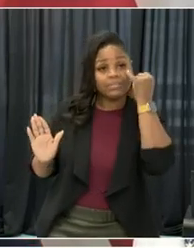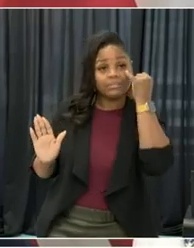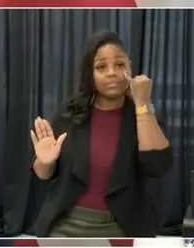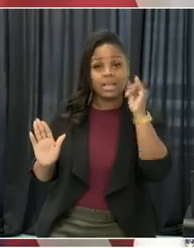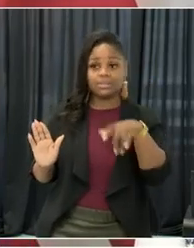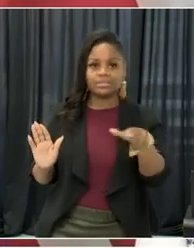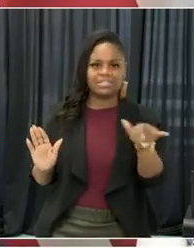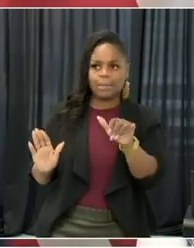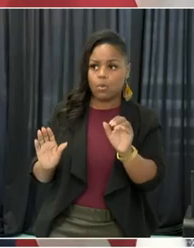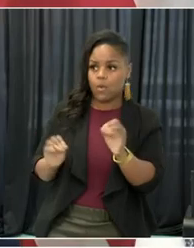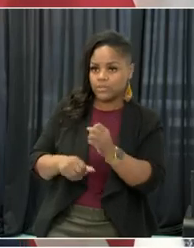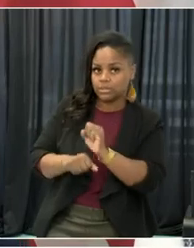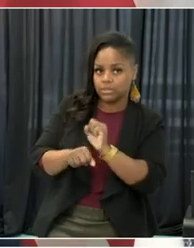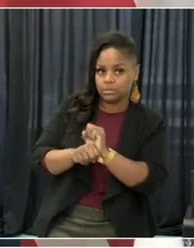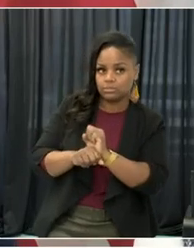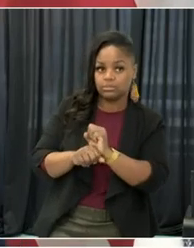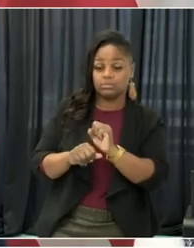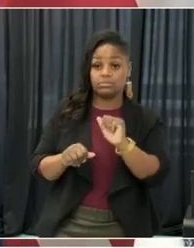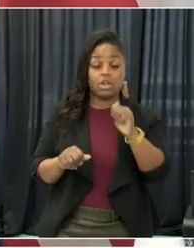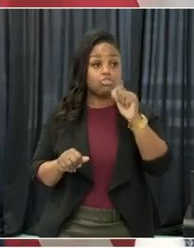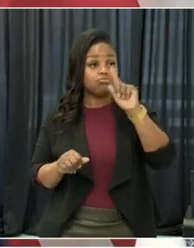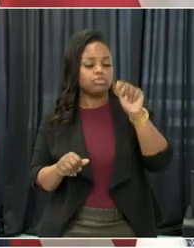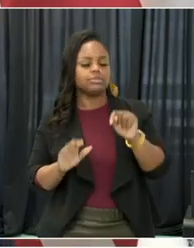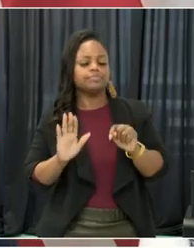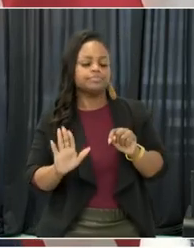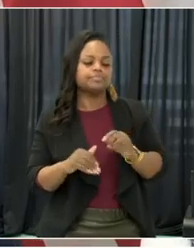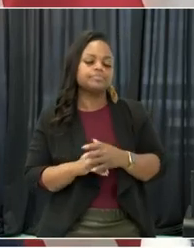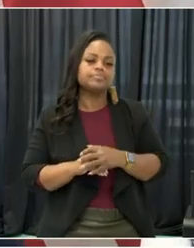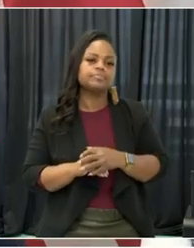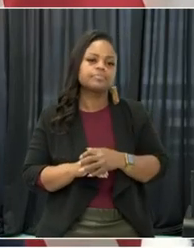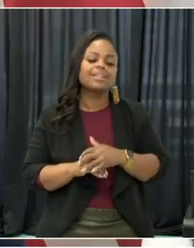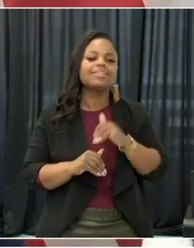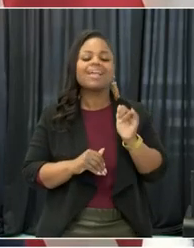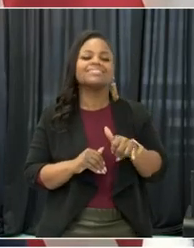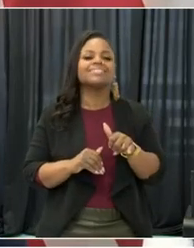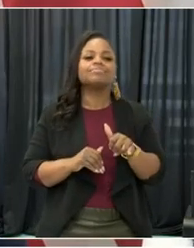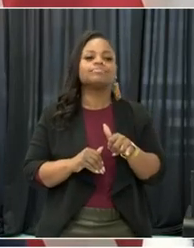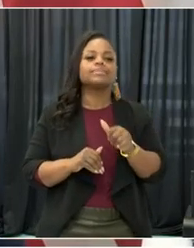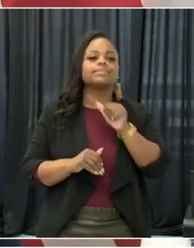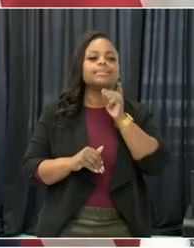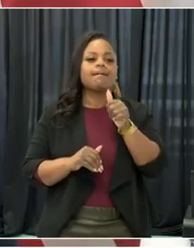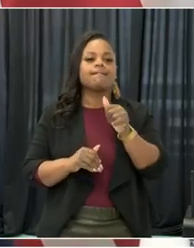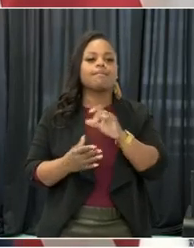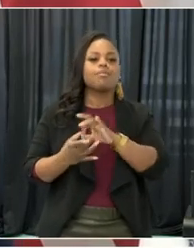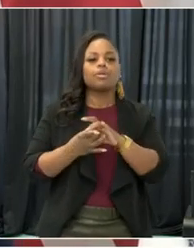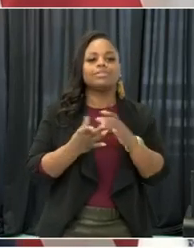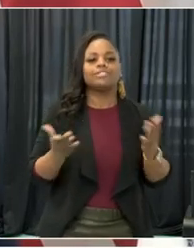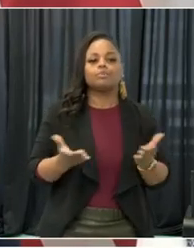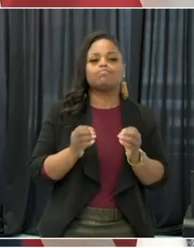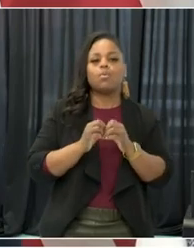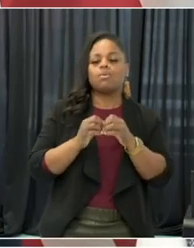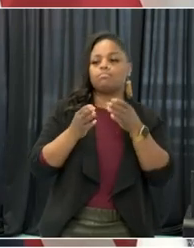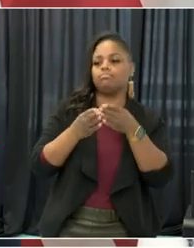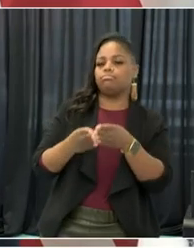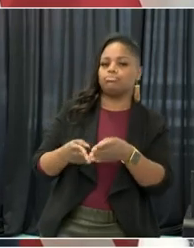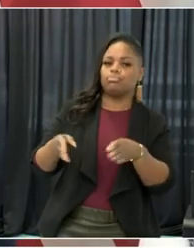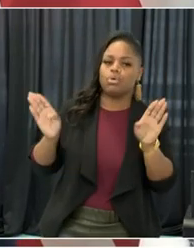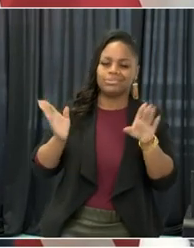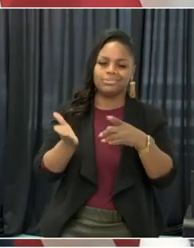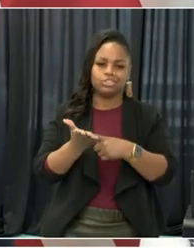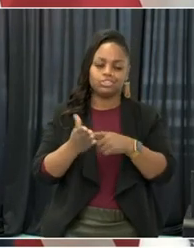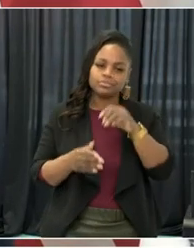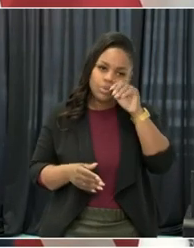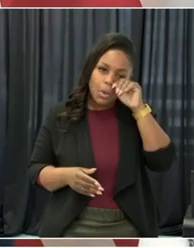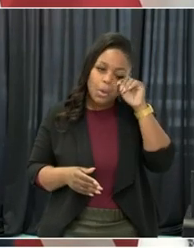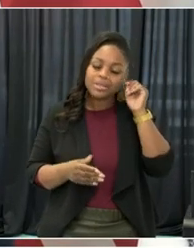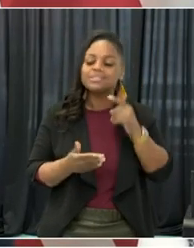that wouldn't be a question. But that's neither kind of here nor there in a broader discussion about how it should be